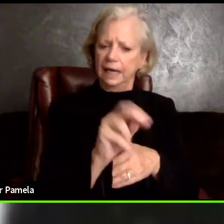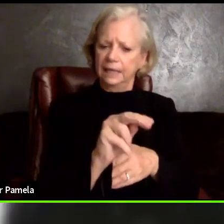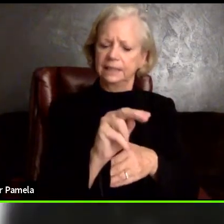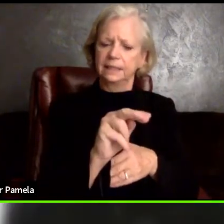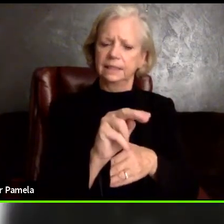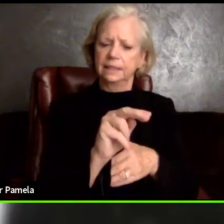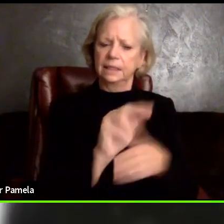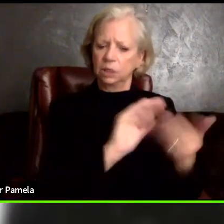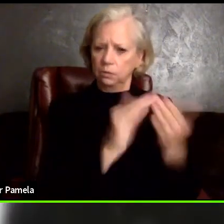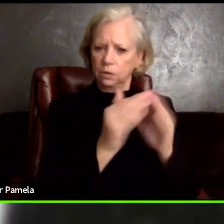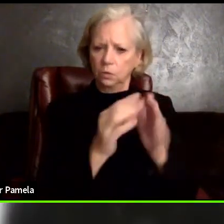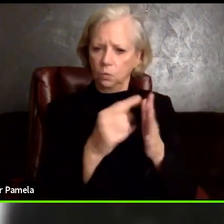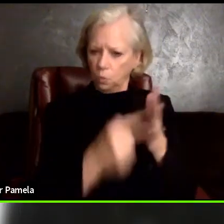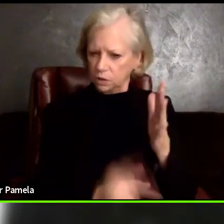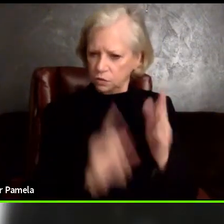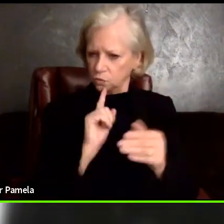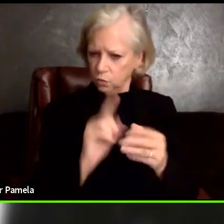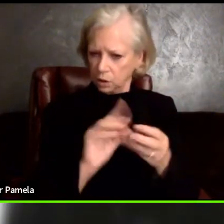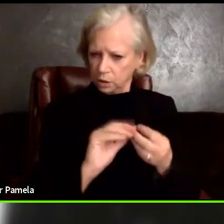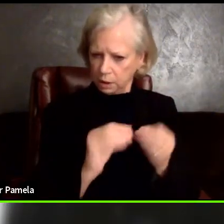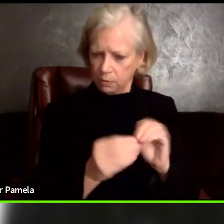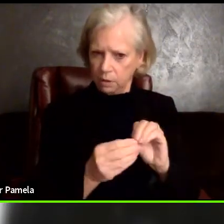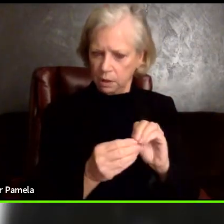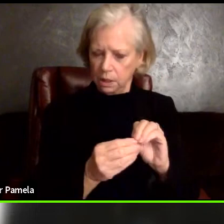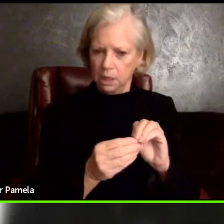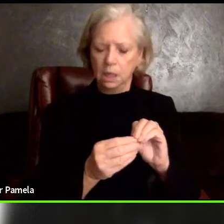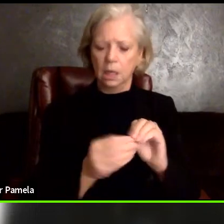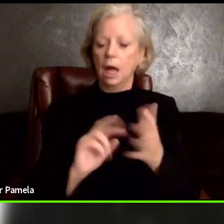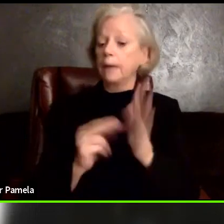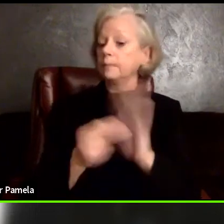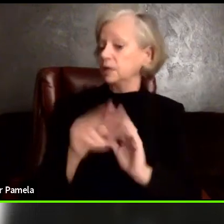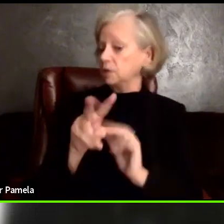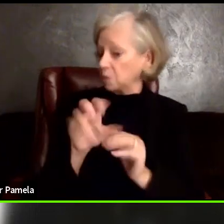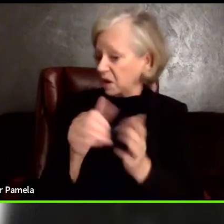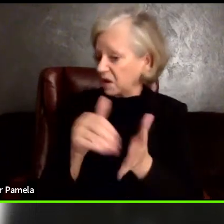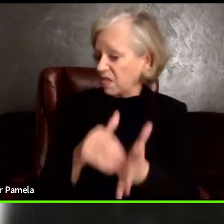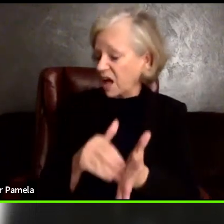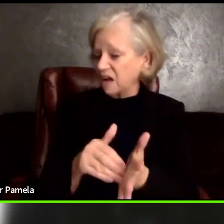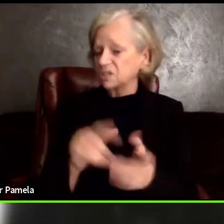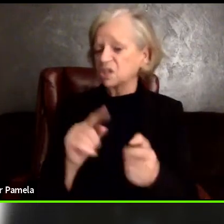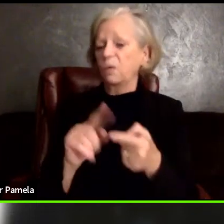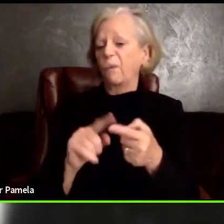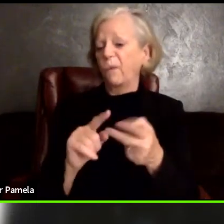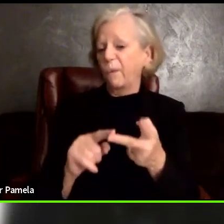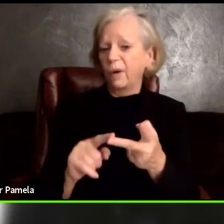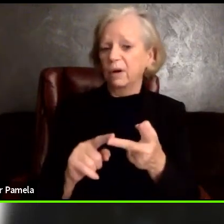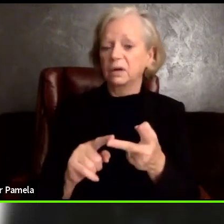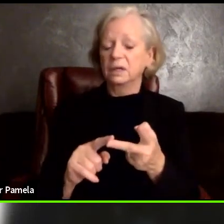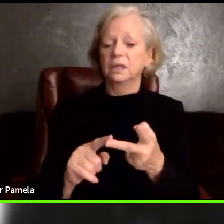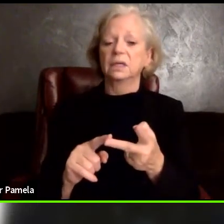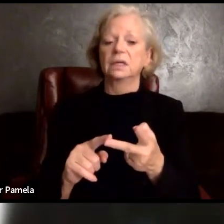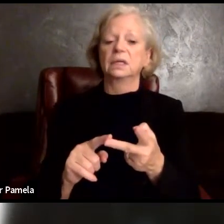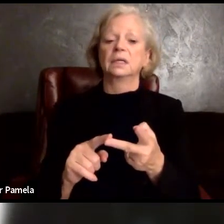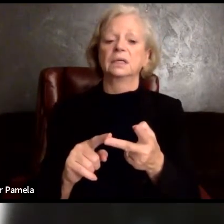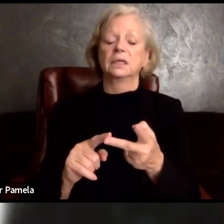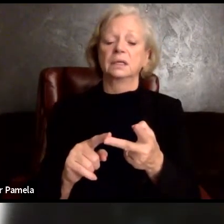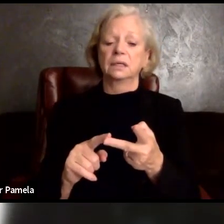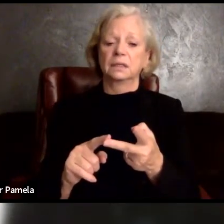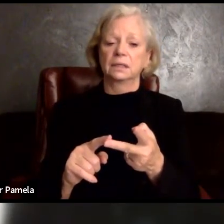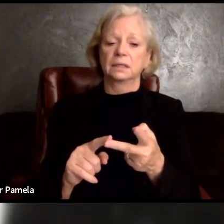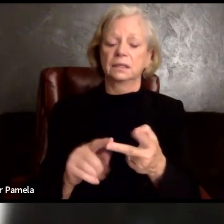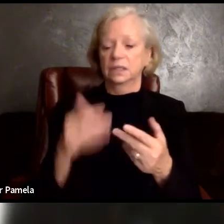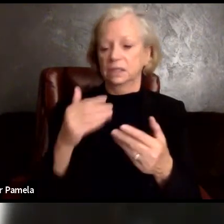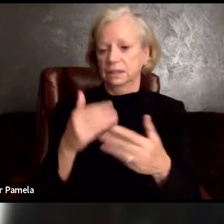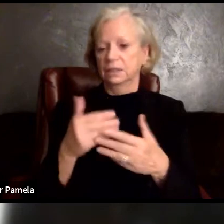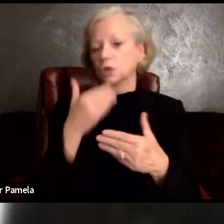number? Meaning, is it like 200,000? Is it? Oh, that's a really